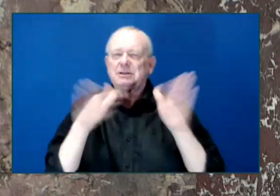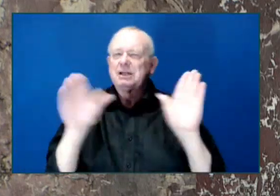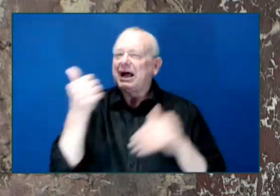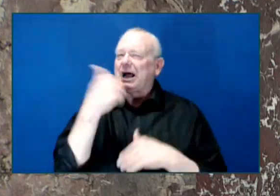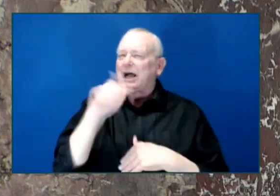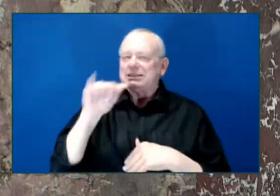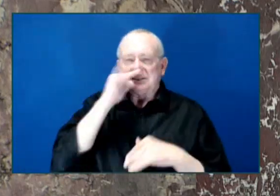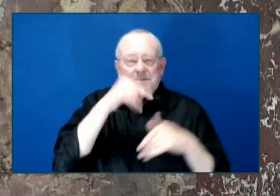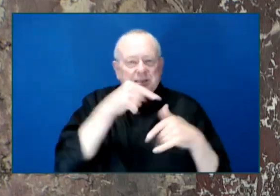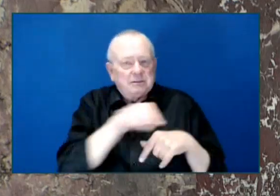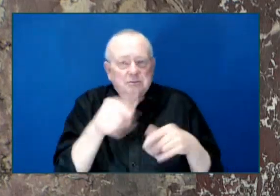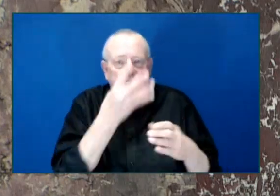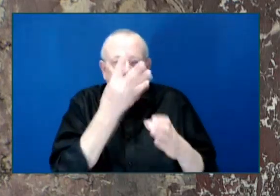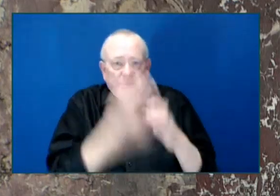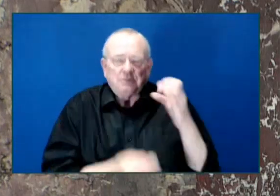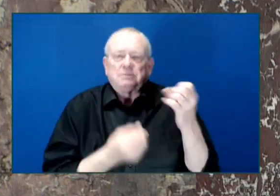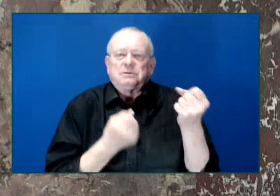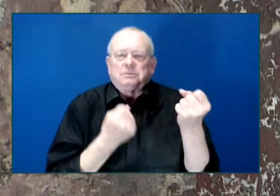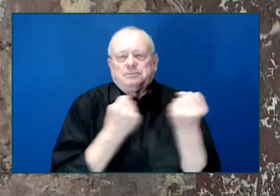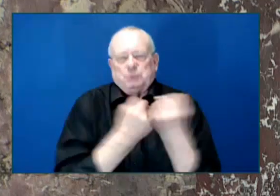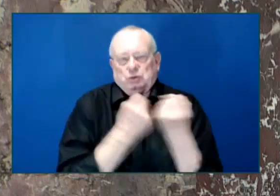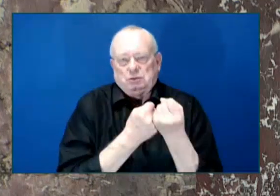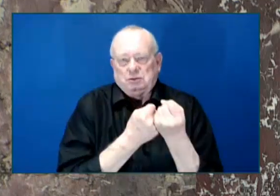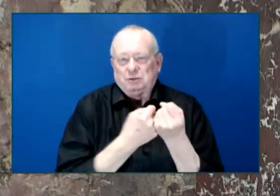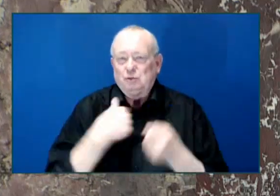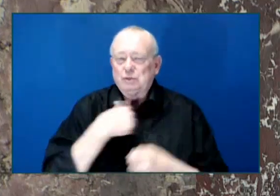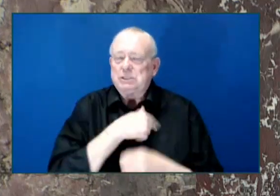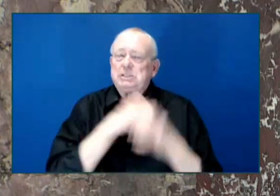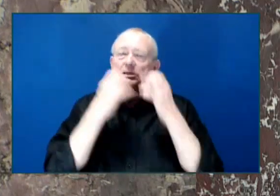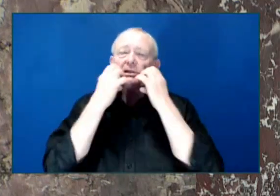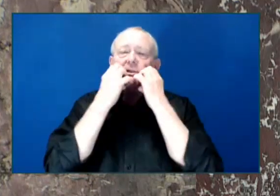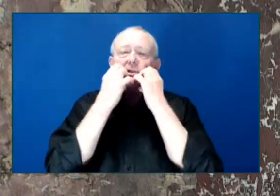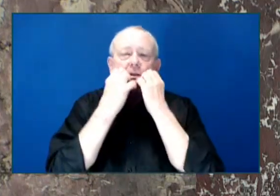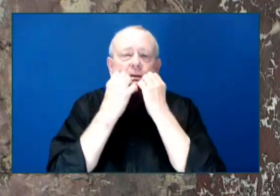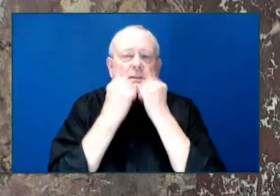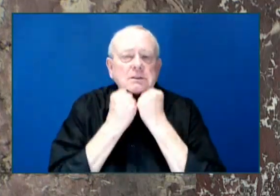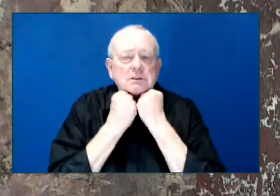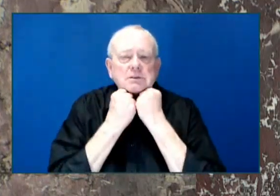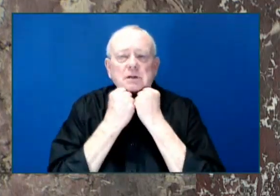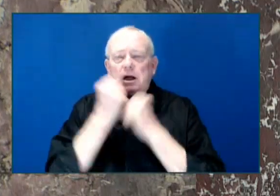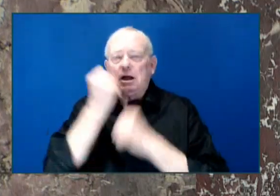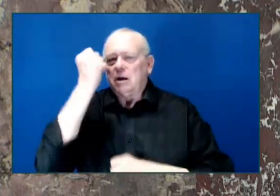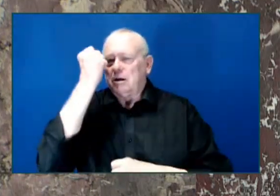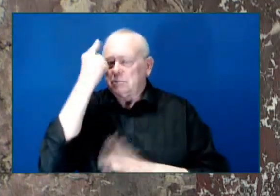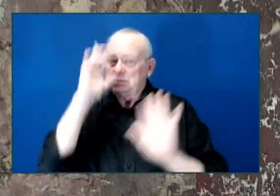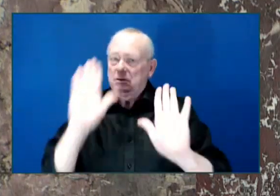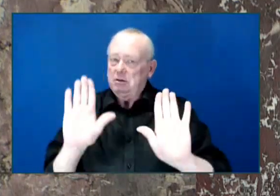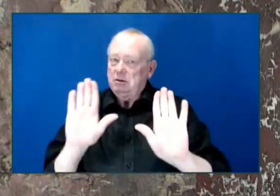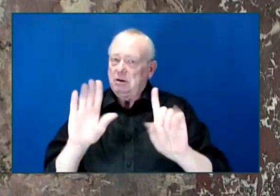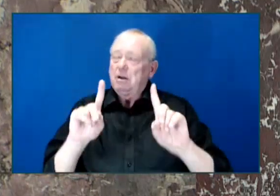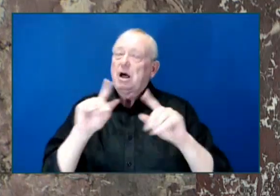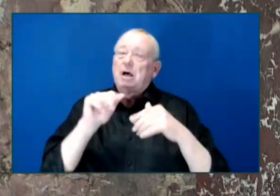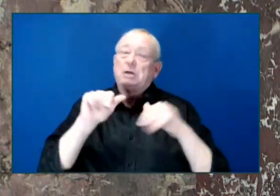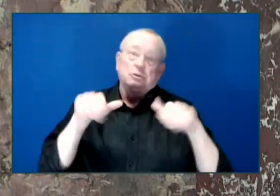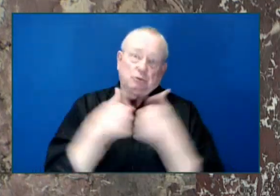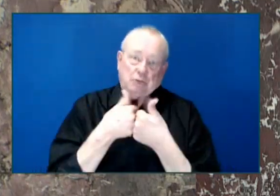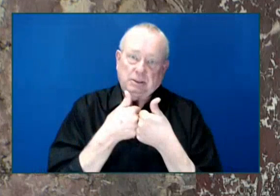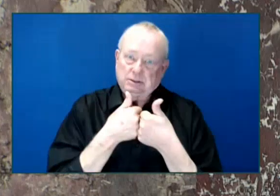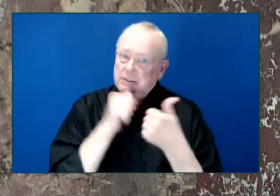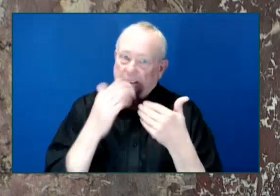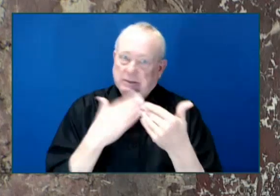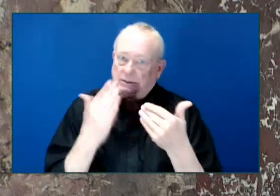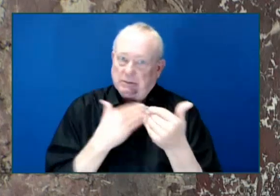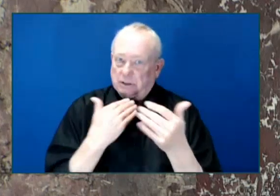clear about that. There is, however, Honourable Speaker, a challenge, and that is that we also have obligations to individual First